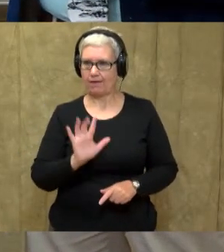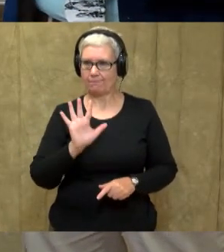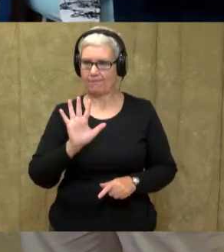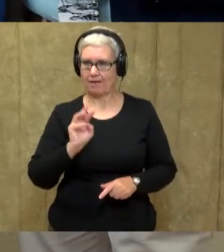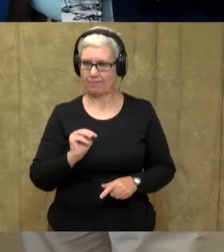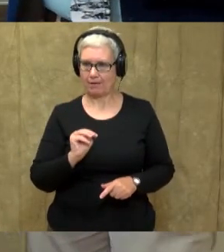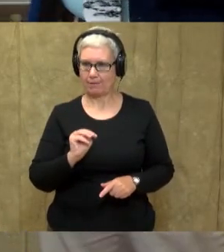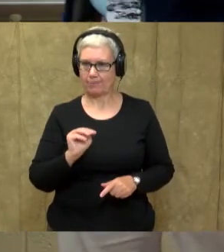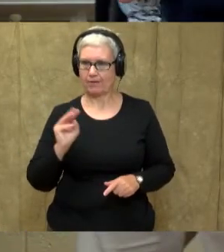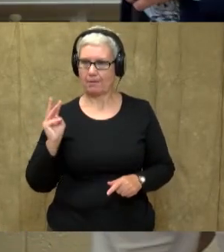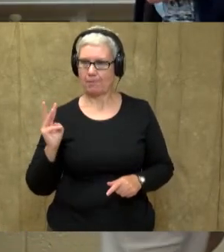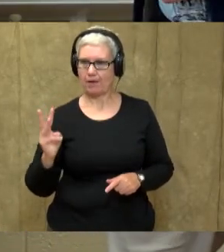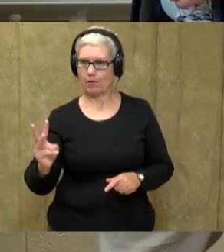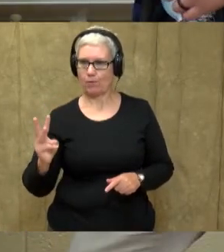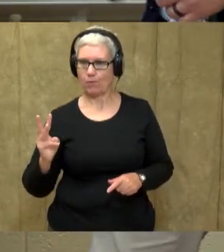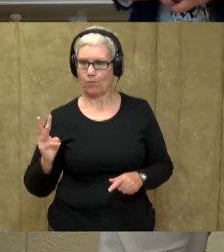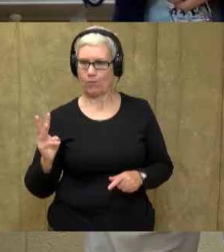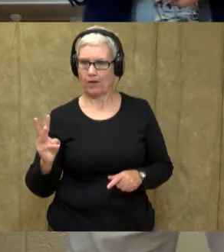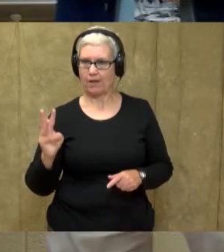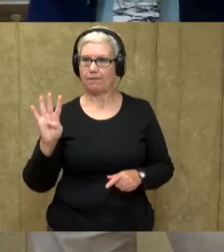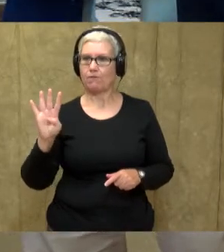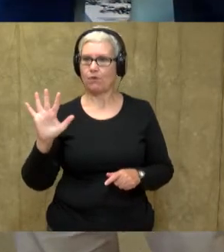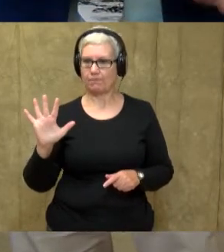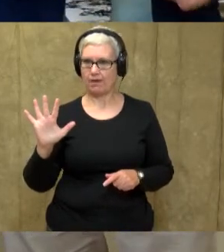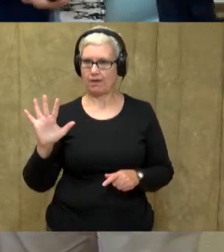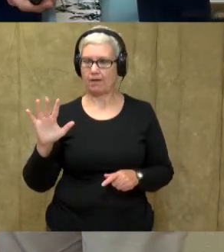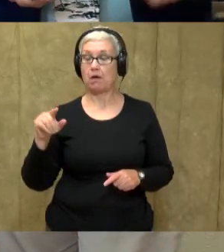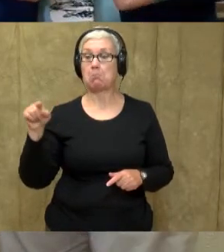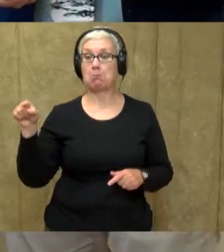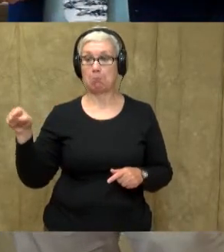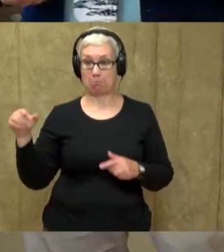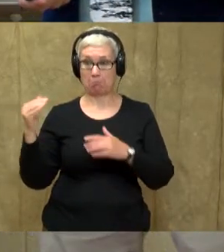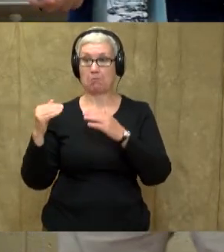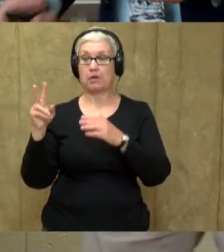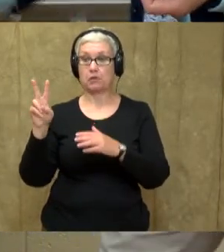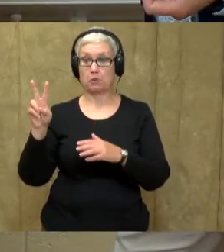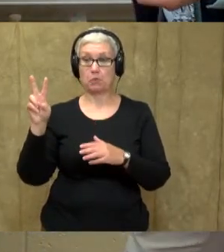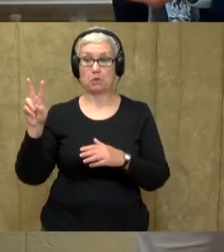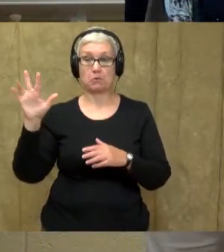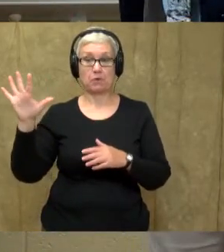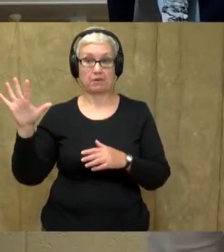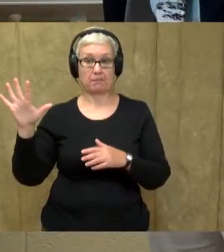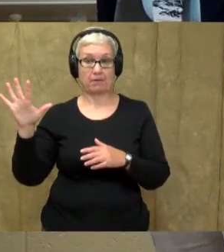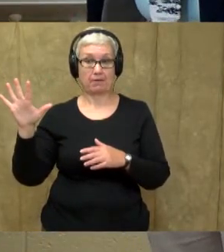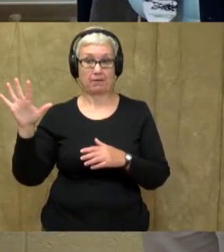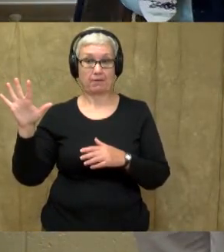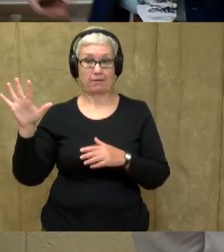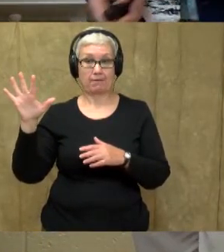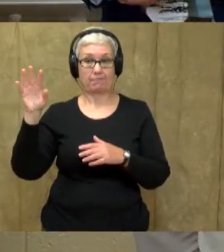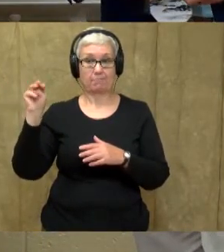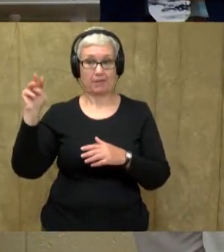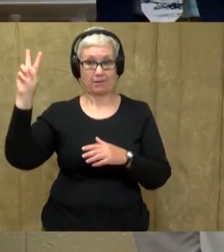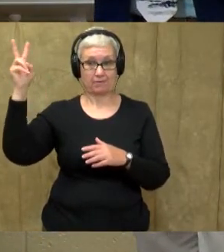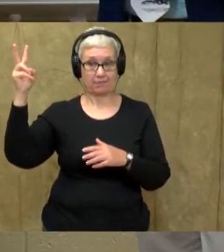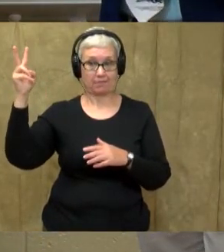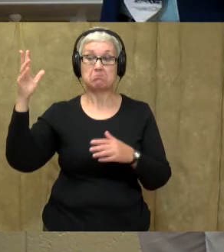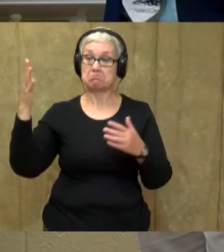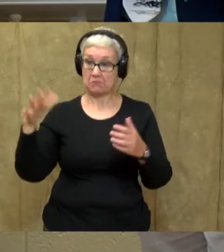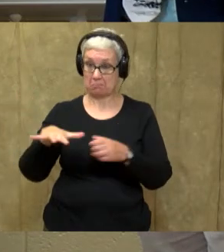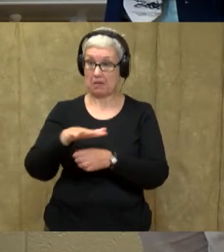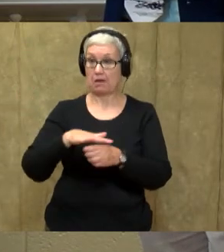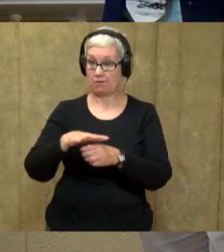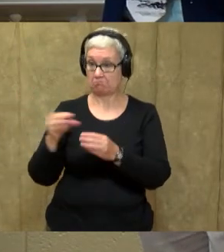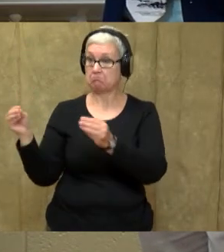of 45 meters, and that gives him 225 square meters in terms of area, significantly larger than that first